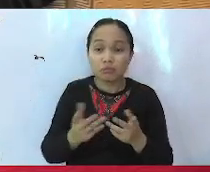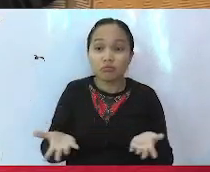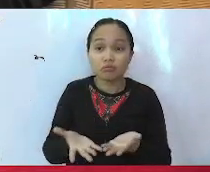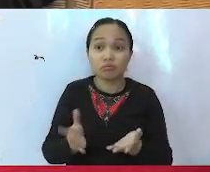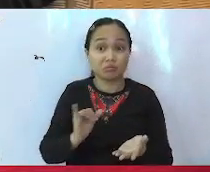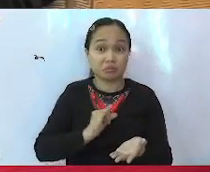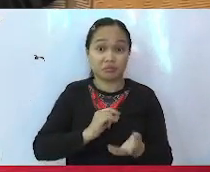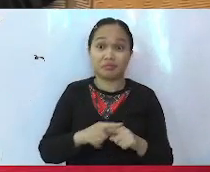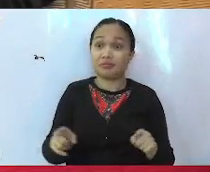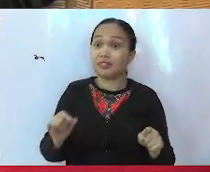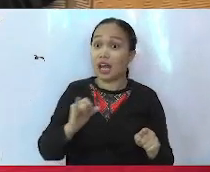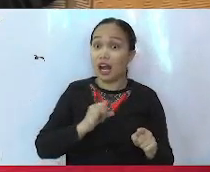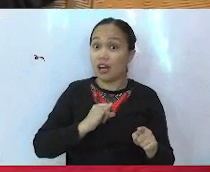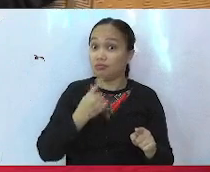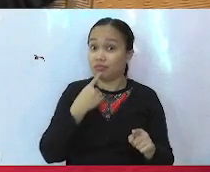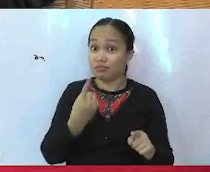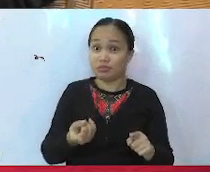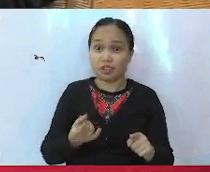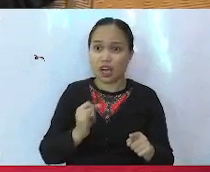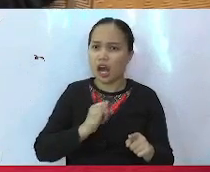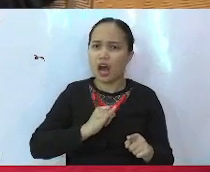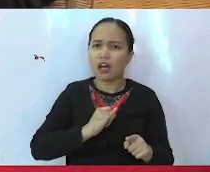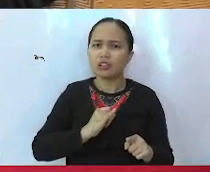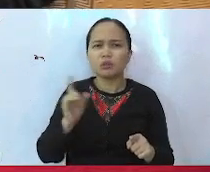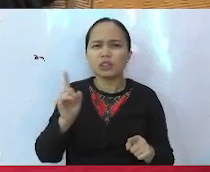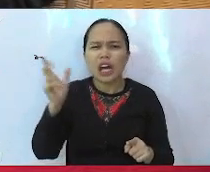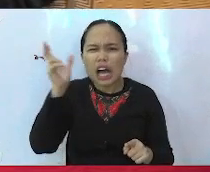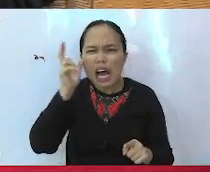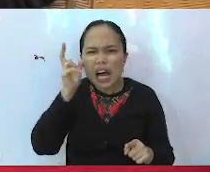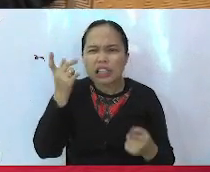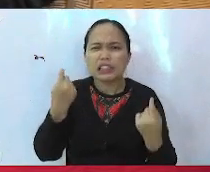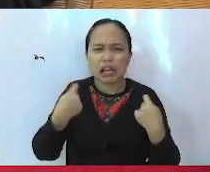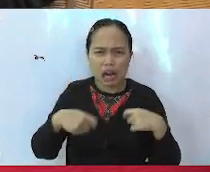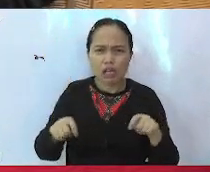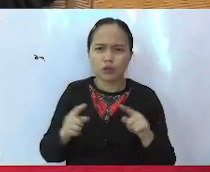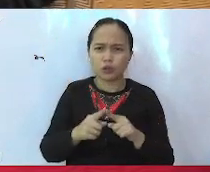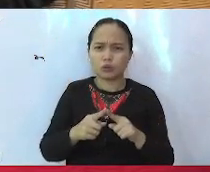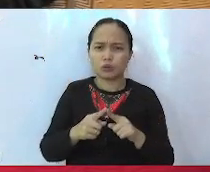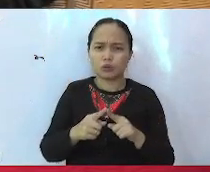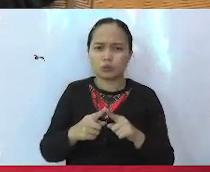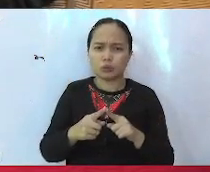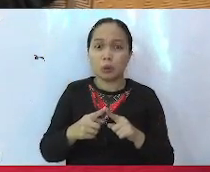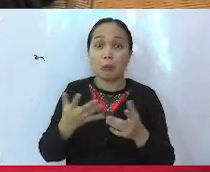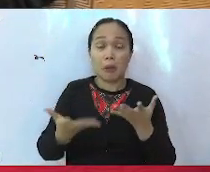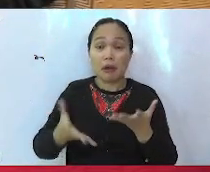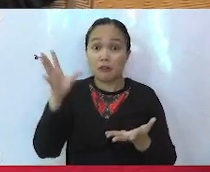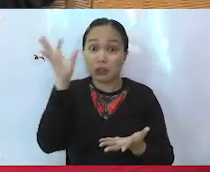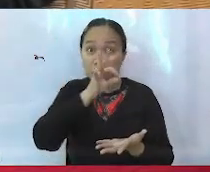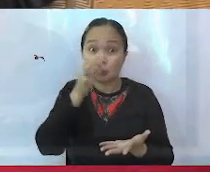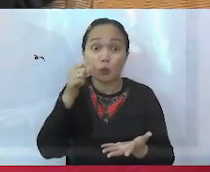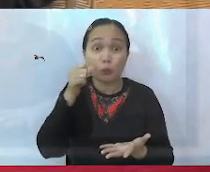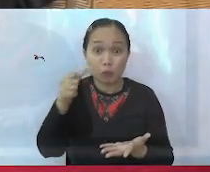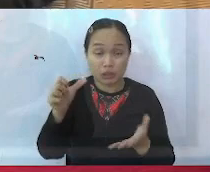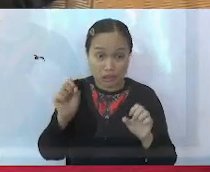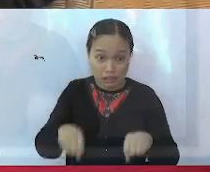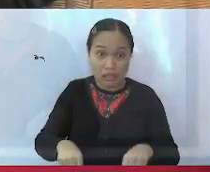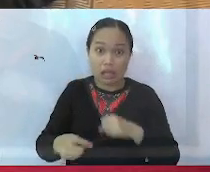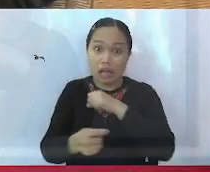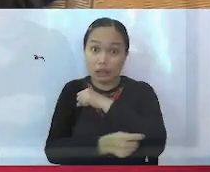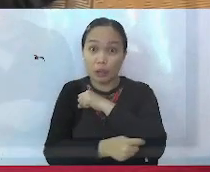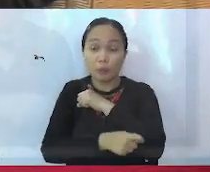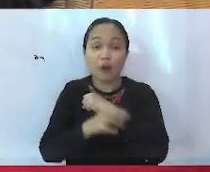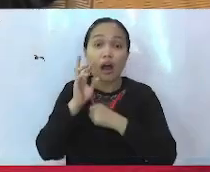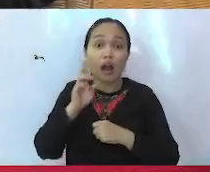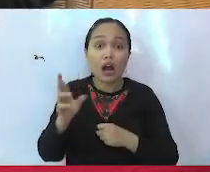Satan. I will try to cross his path. Maybe a Filipino woman can attract her. And get her out of